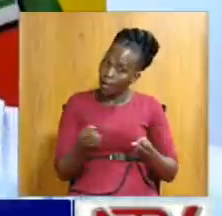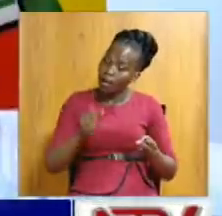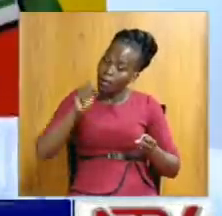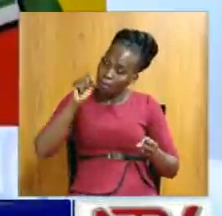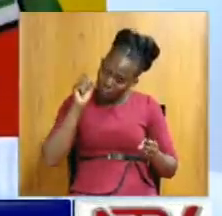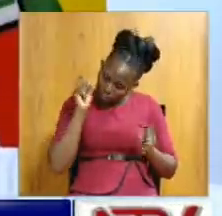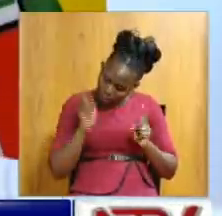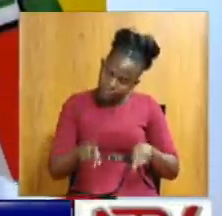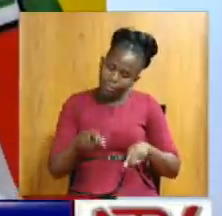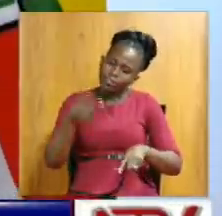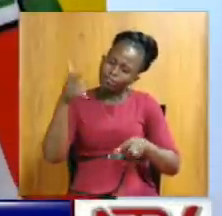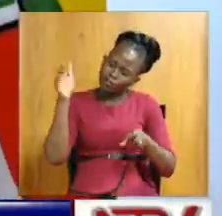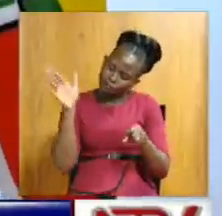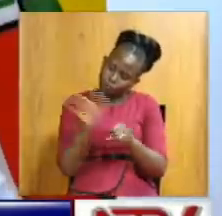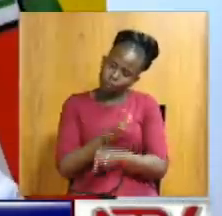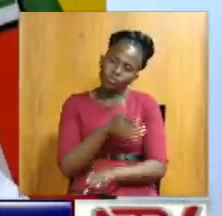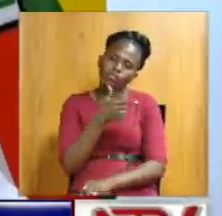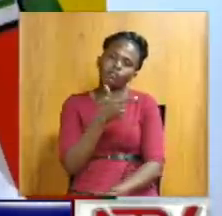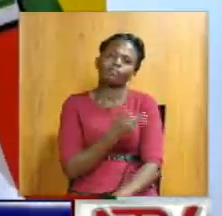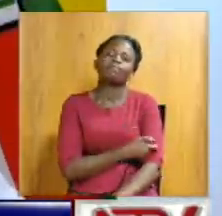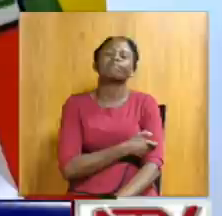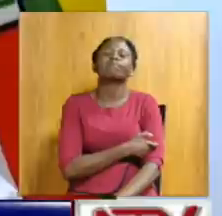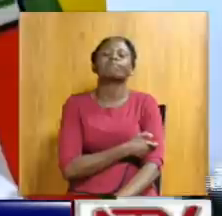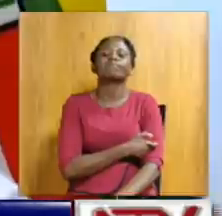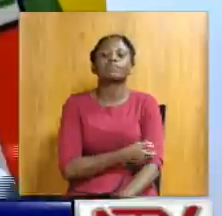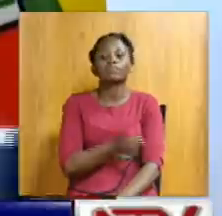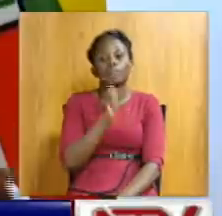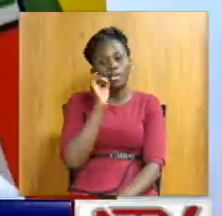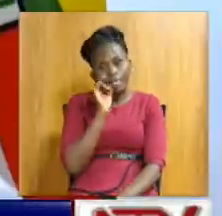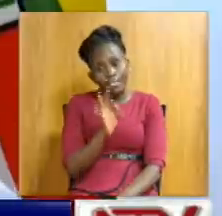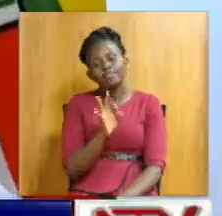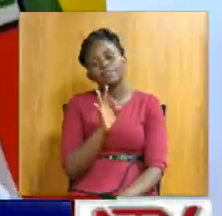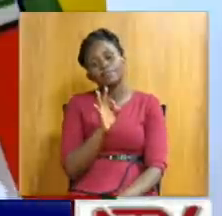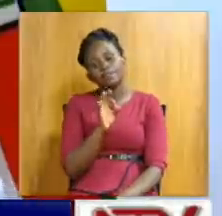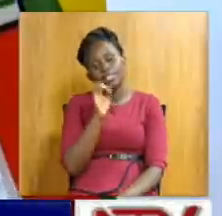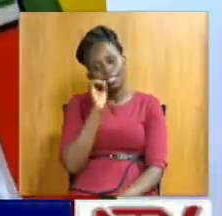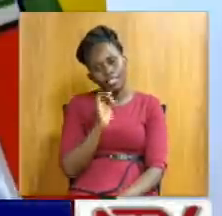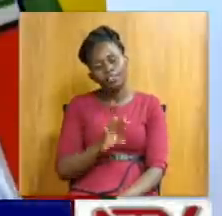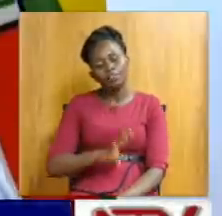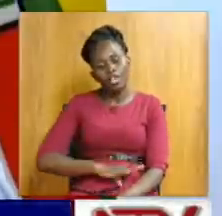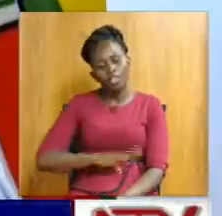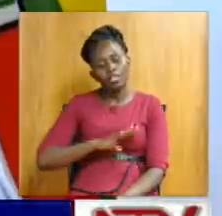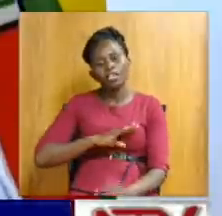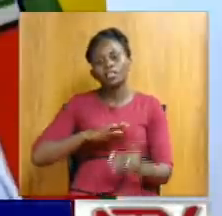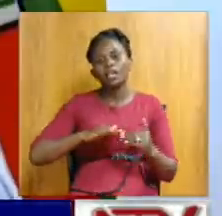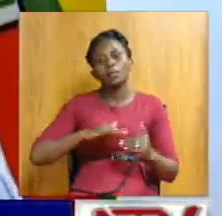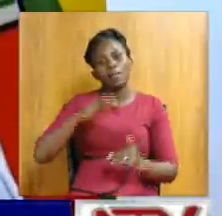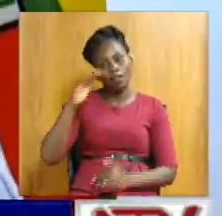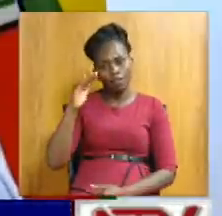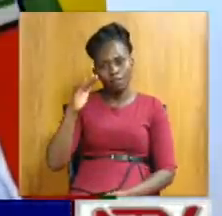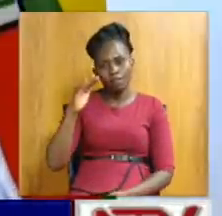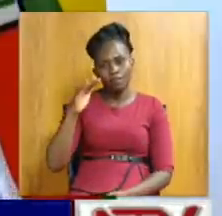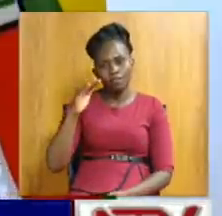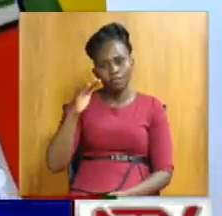mu bujuvu if they are above the age